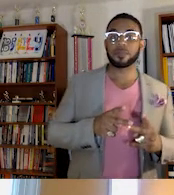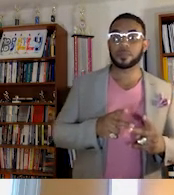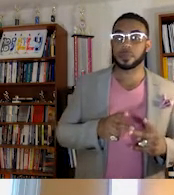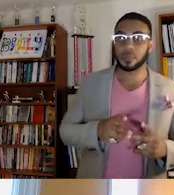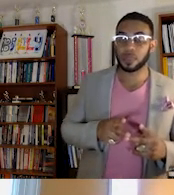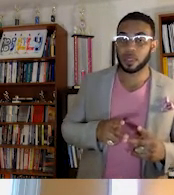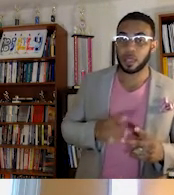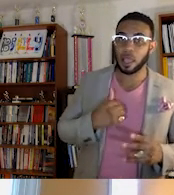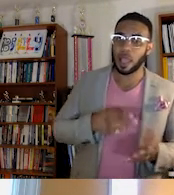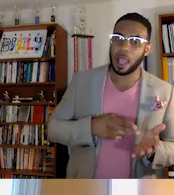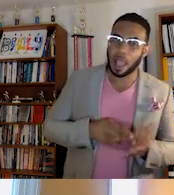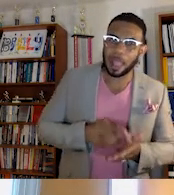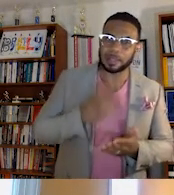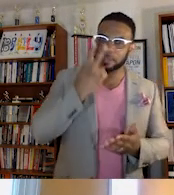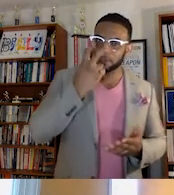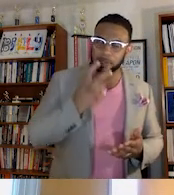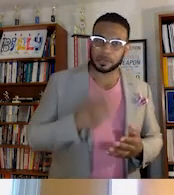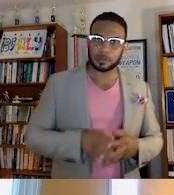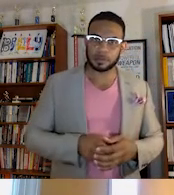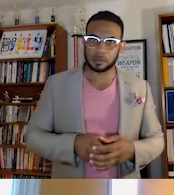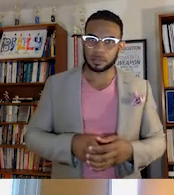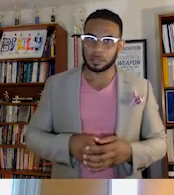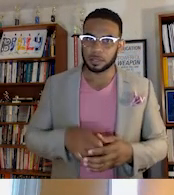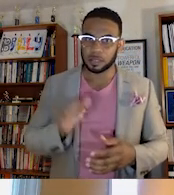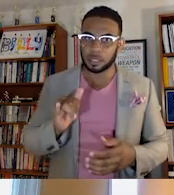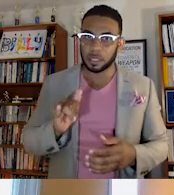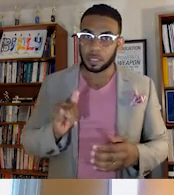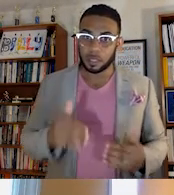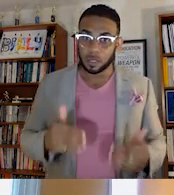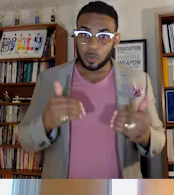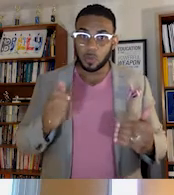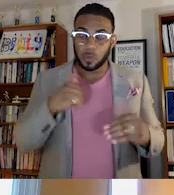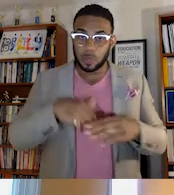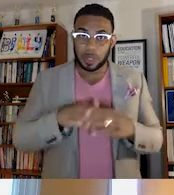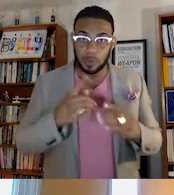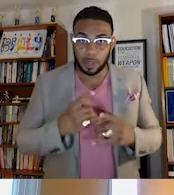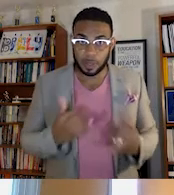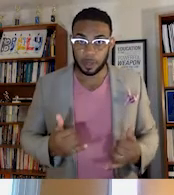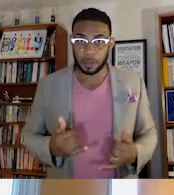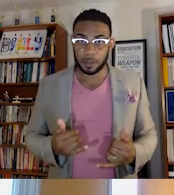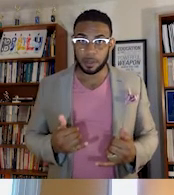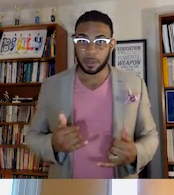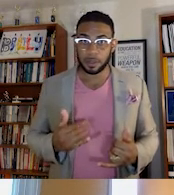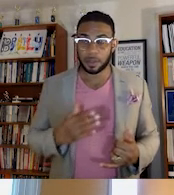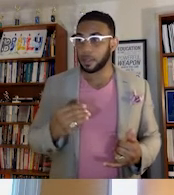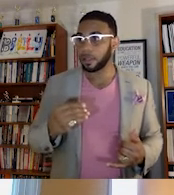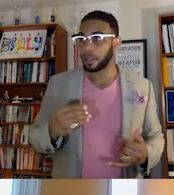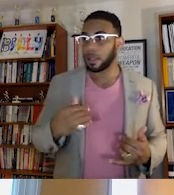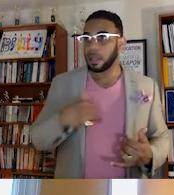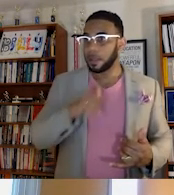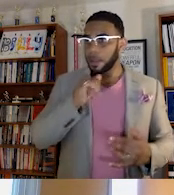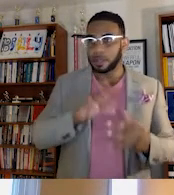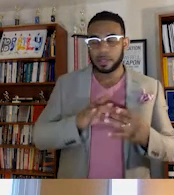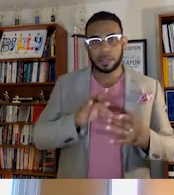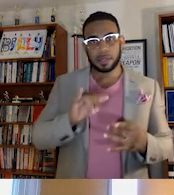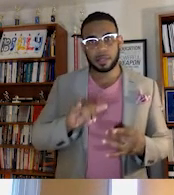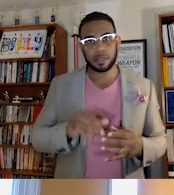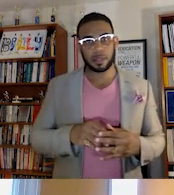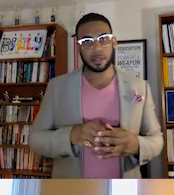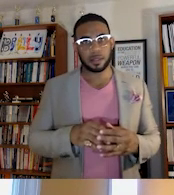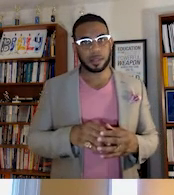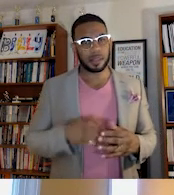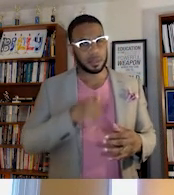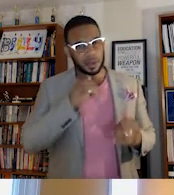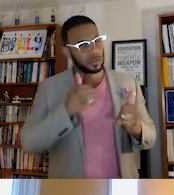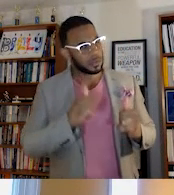I honestly doubt that the movement that we're in right now, and I'm not saying that